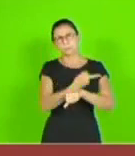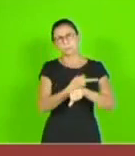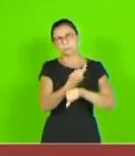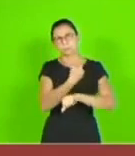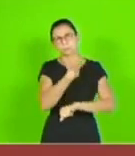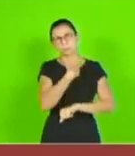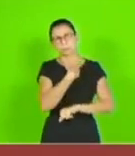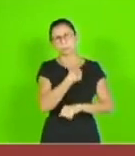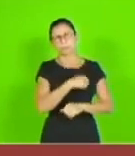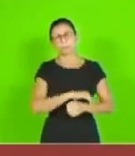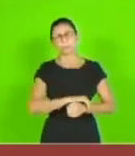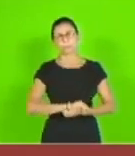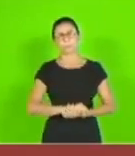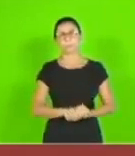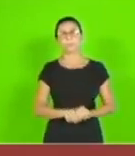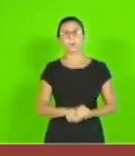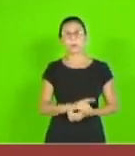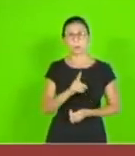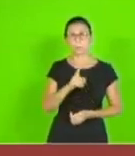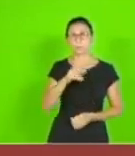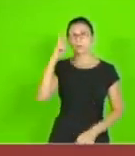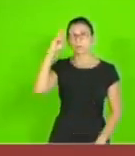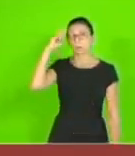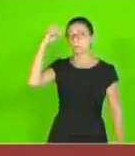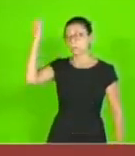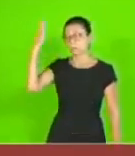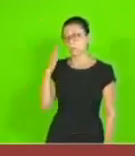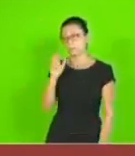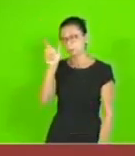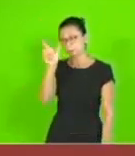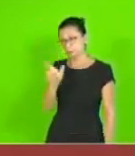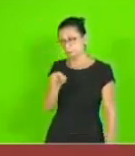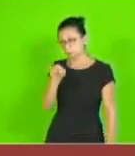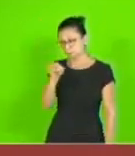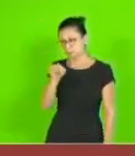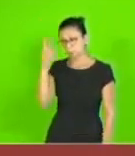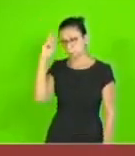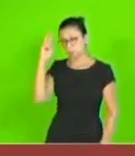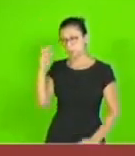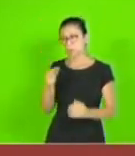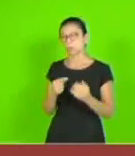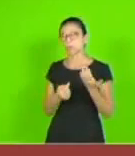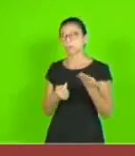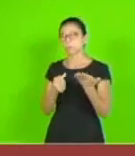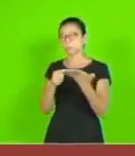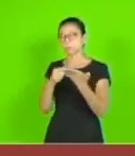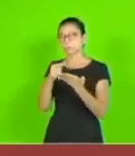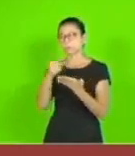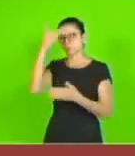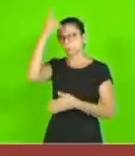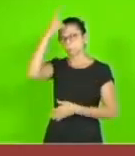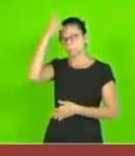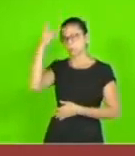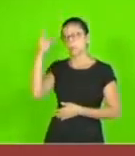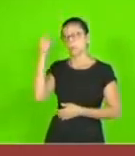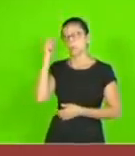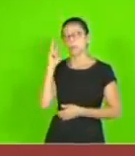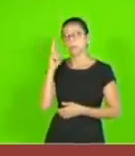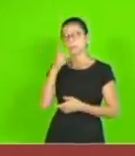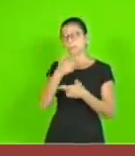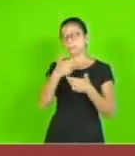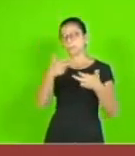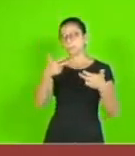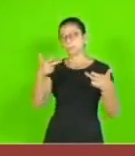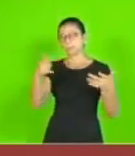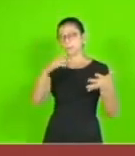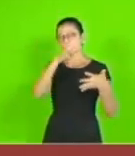today someone was looking for me, and they told me that the Lord gave a revelation, and the Lord showed this and this